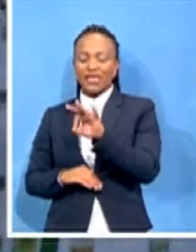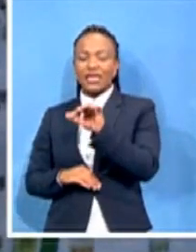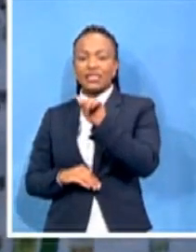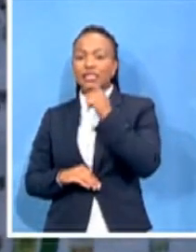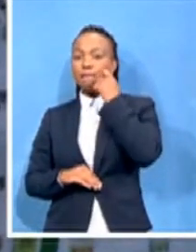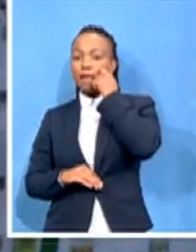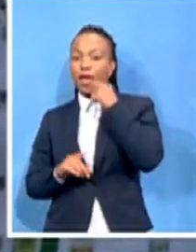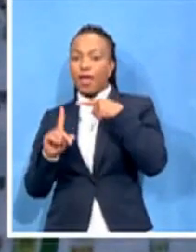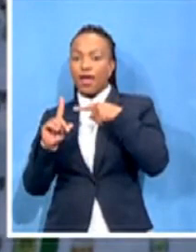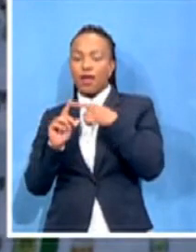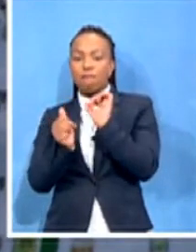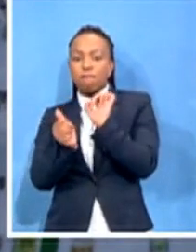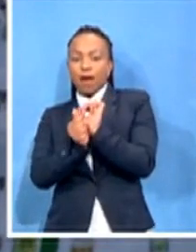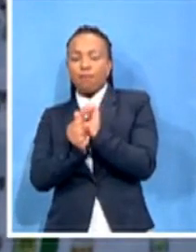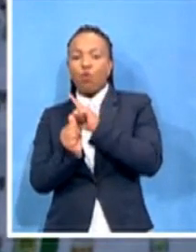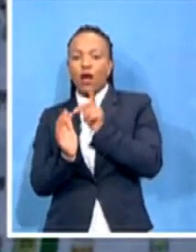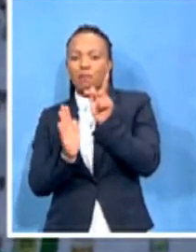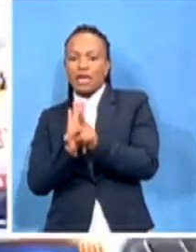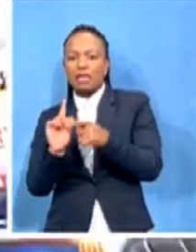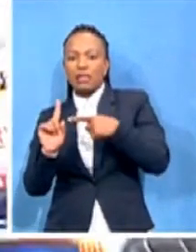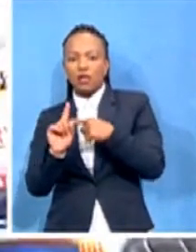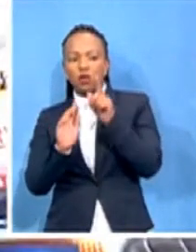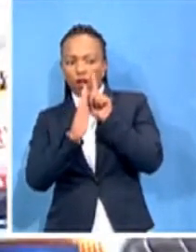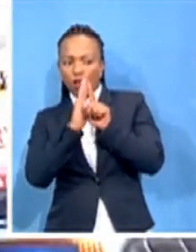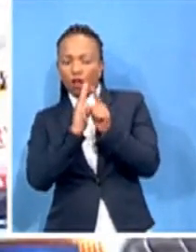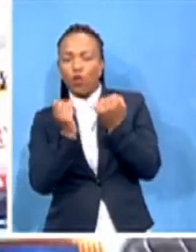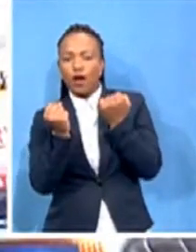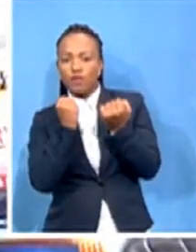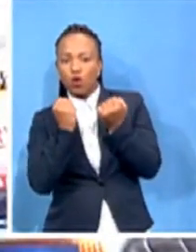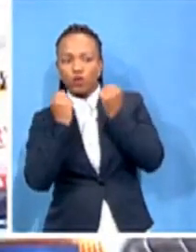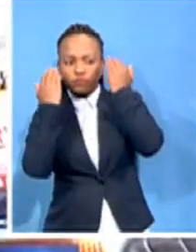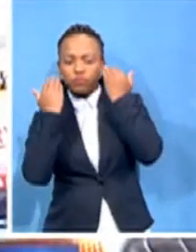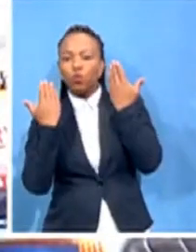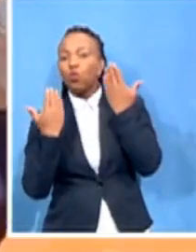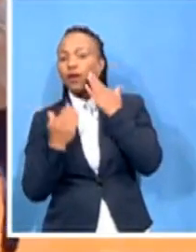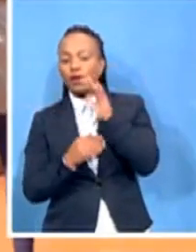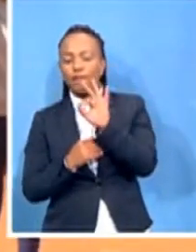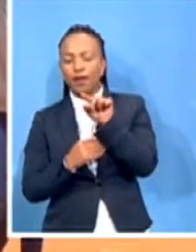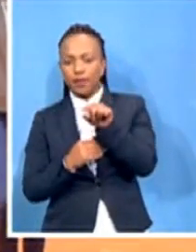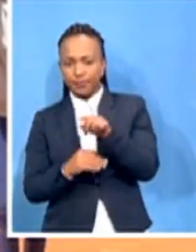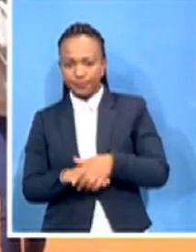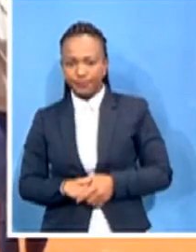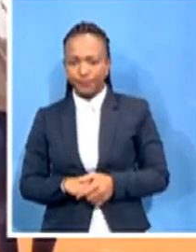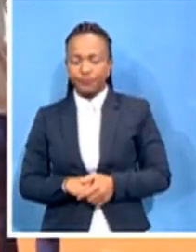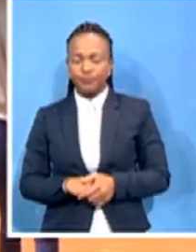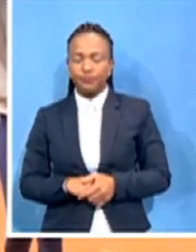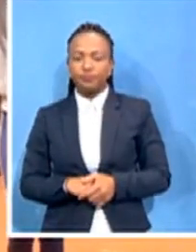to appear in the local magistrate's court on Monday. Ulrich Hendricks, SABC News, Warrenton, Northern Cape.